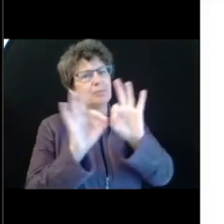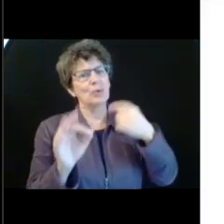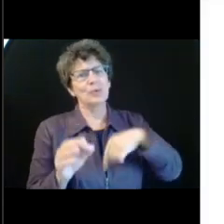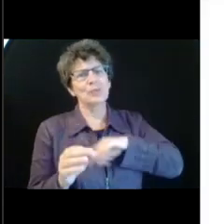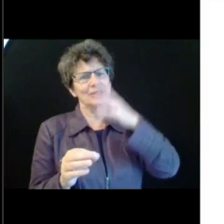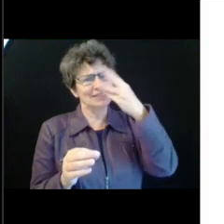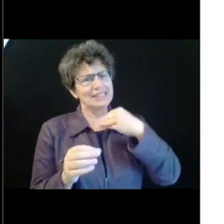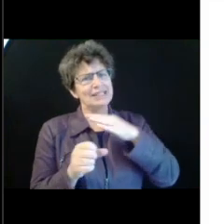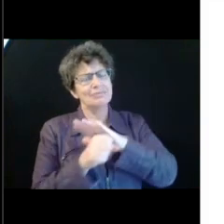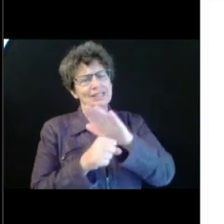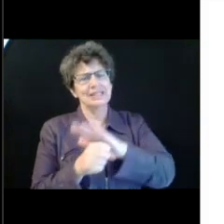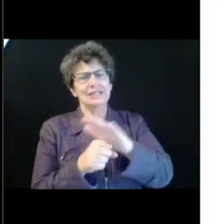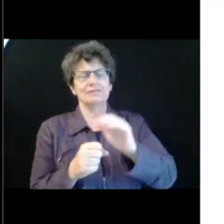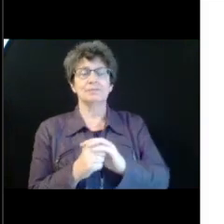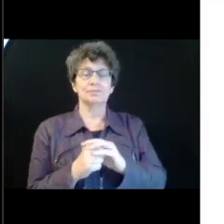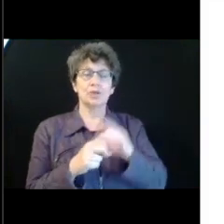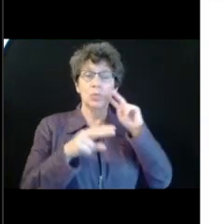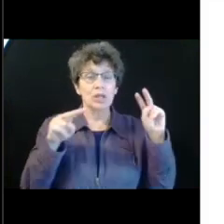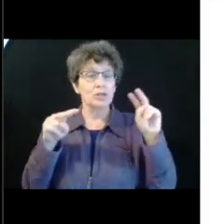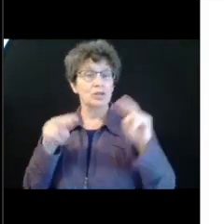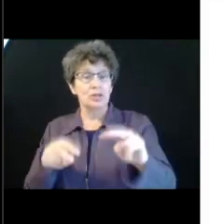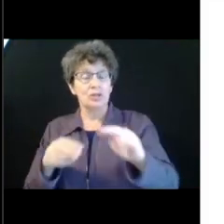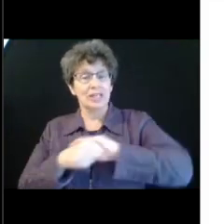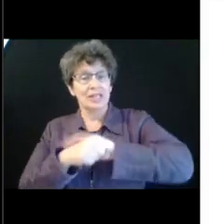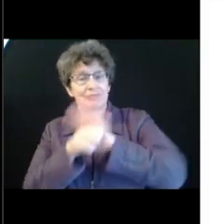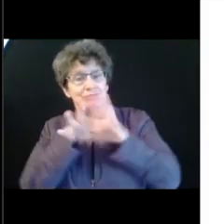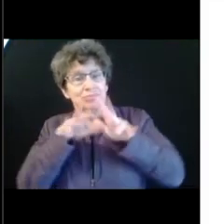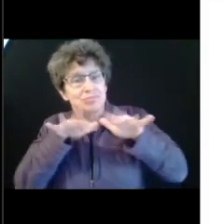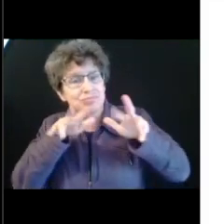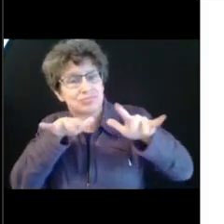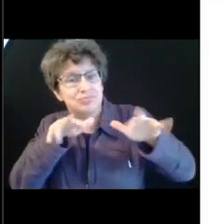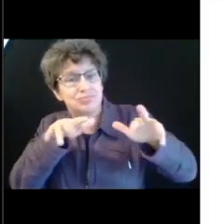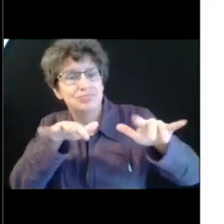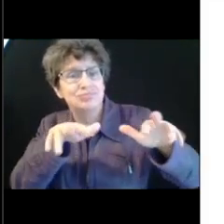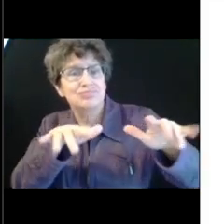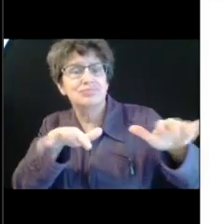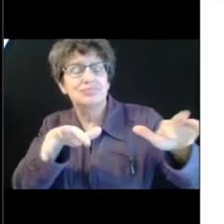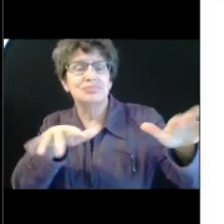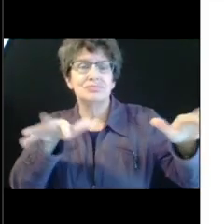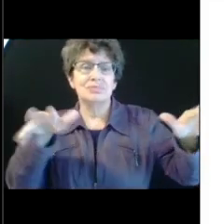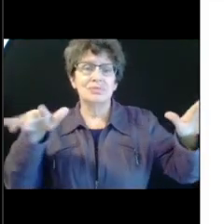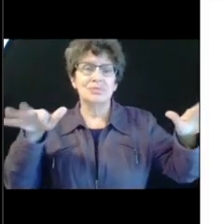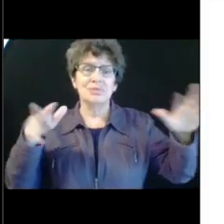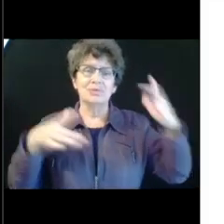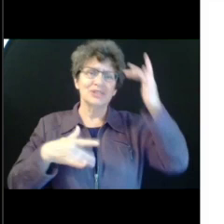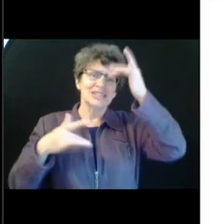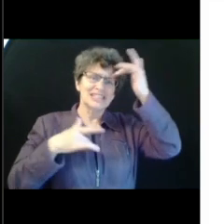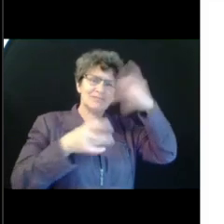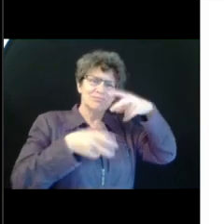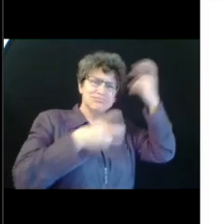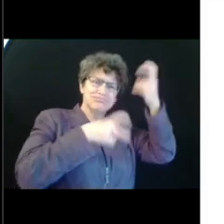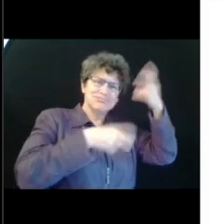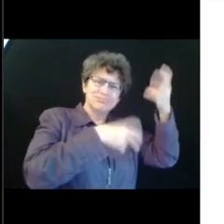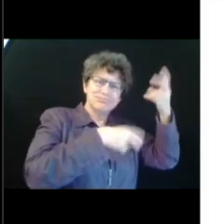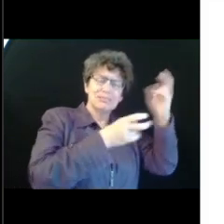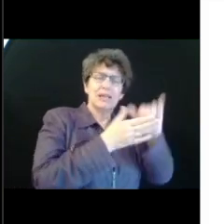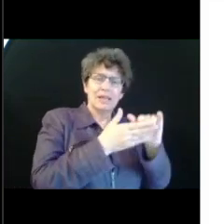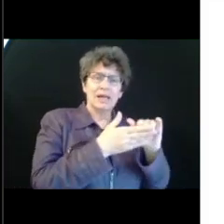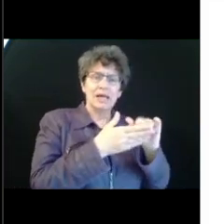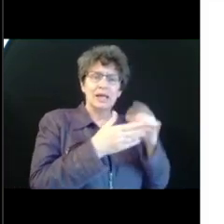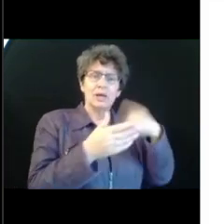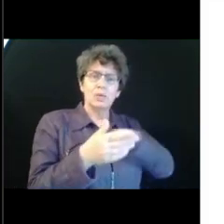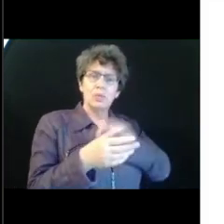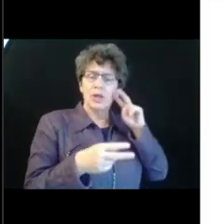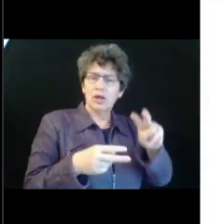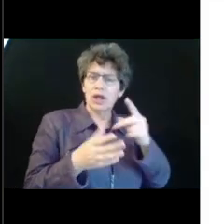we're looking at a pandemic such as COVID-19, one of the things when we're modeling the pandemic, there's really